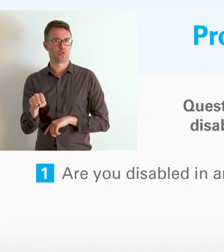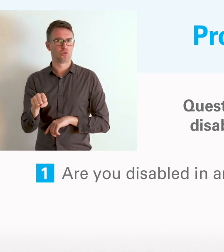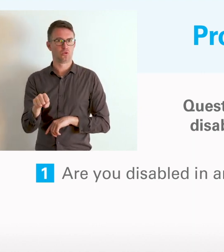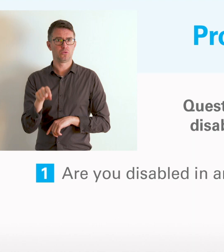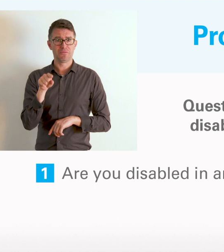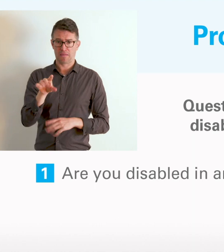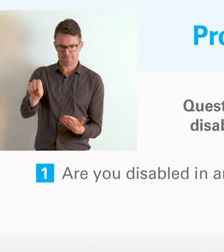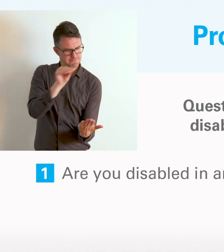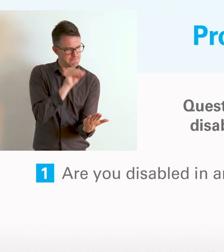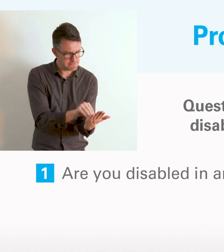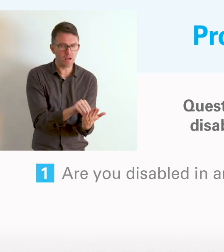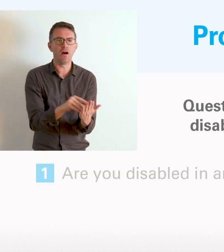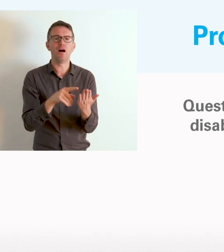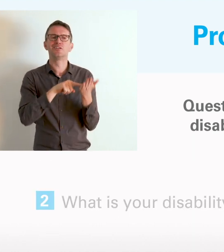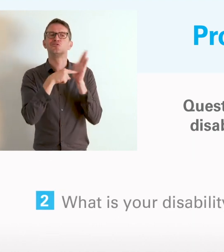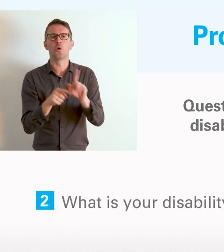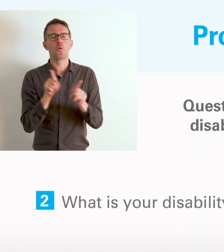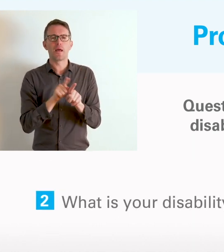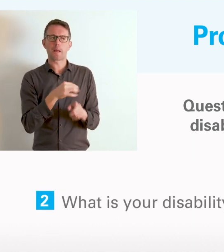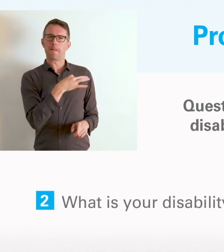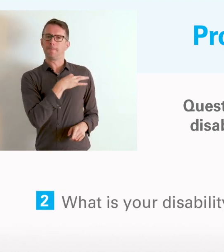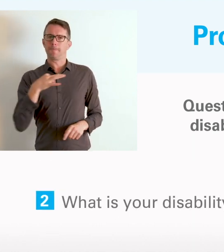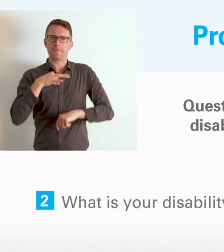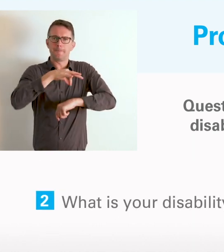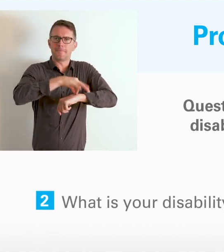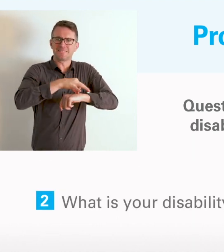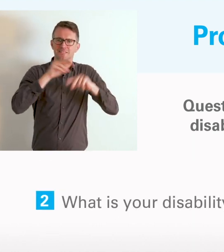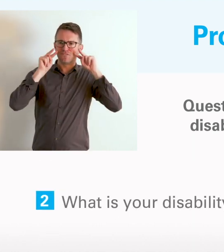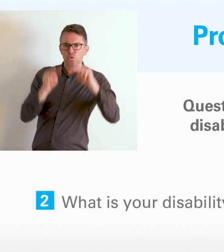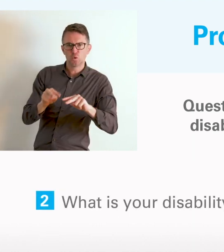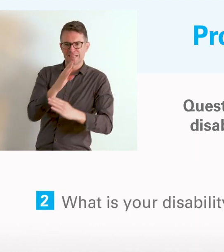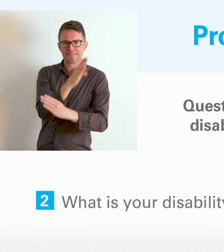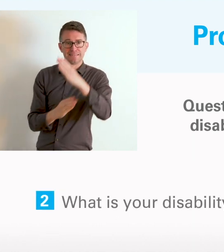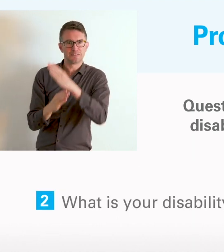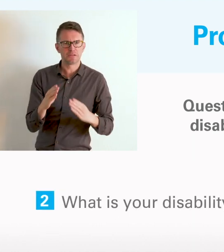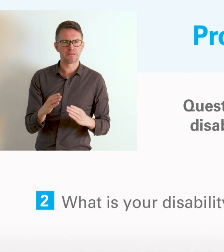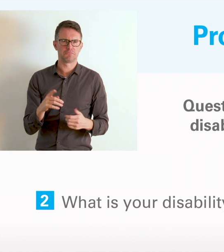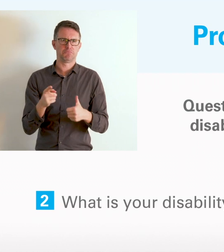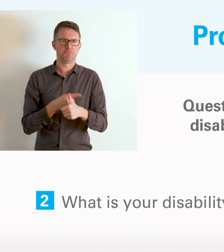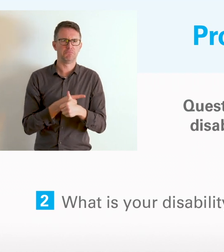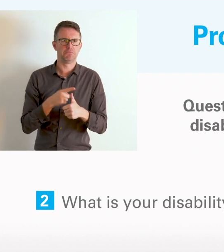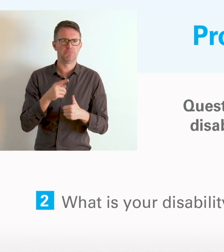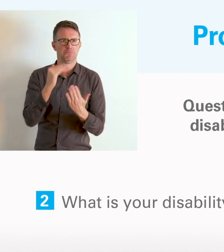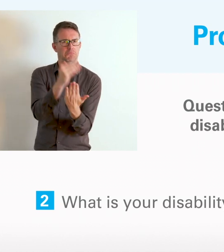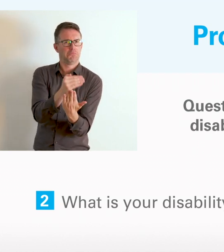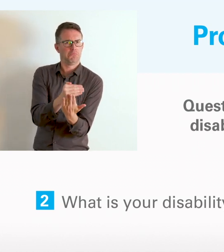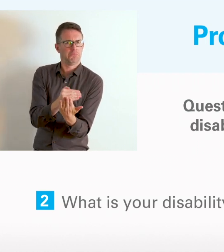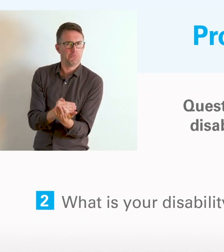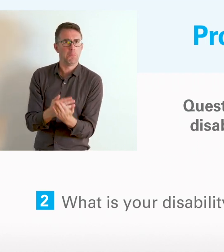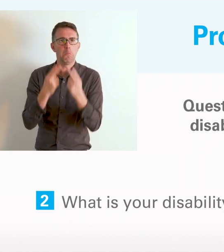is a medical model. It informs disability through conditions